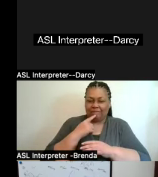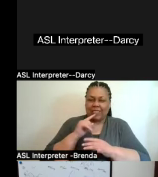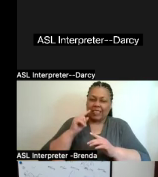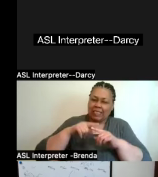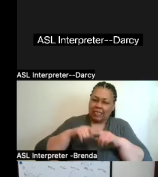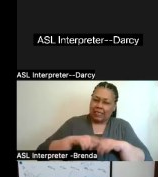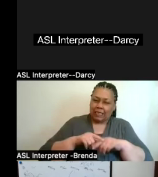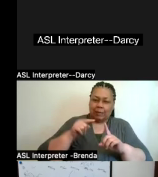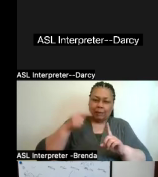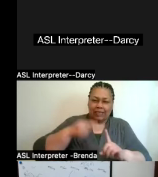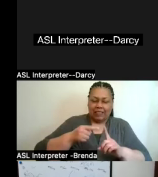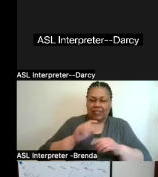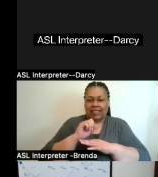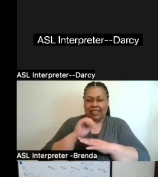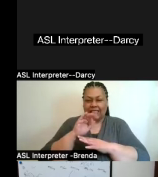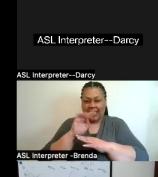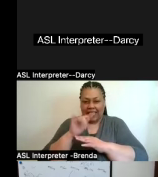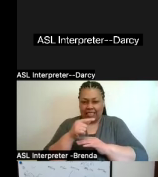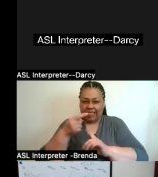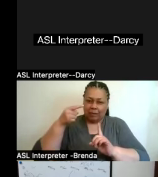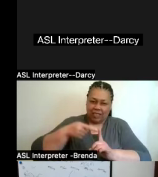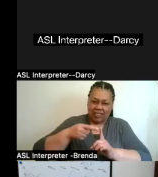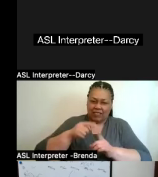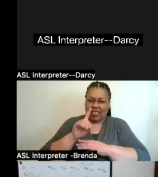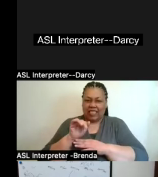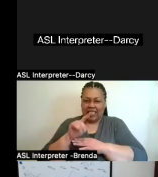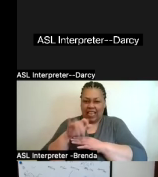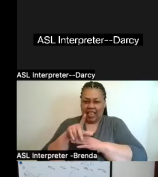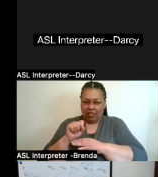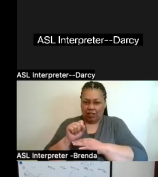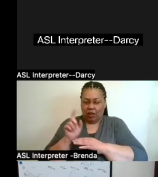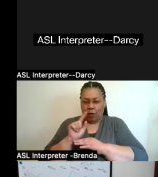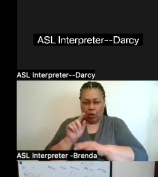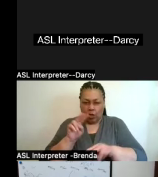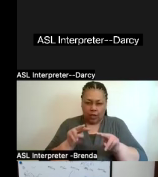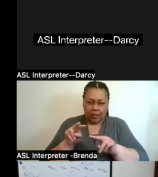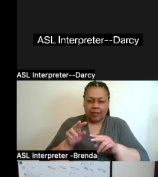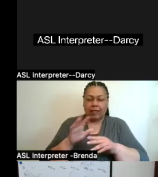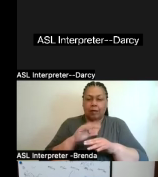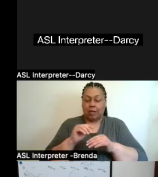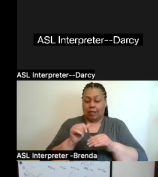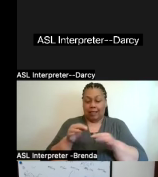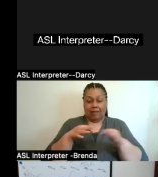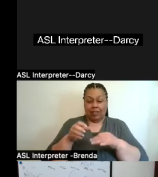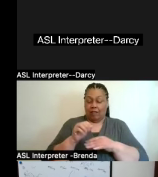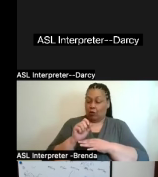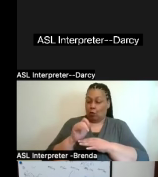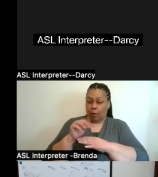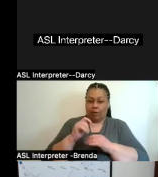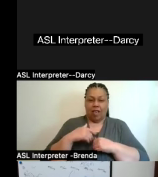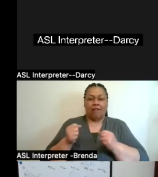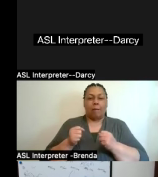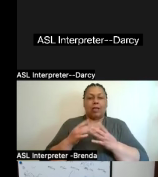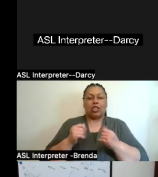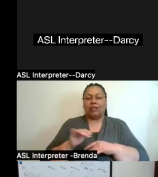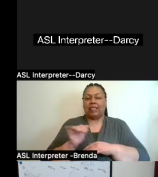specific details of where you're looking. But yeah, the kind of the definition of a swarm is that you have a bunch of